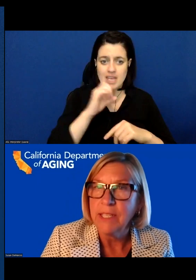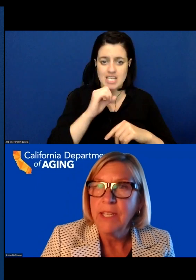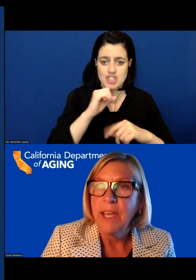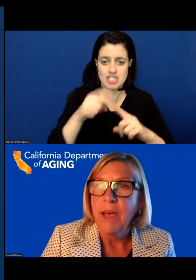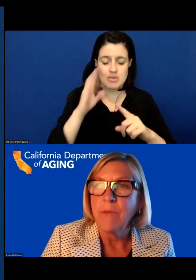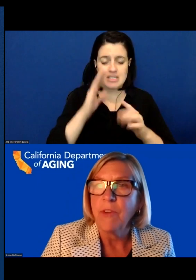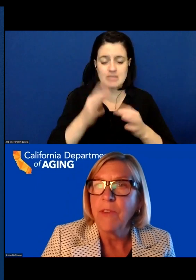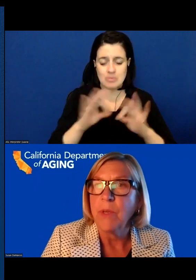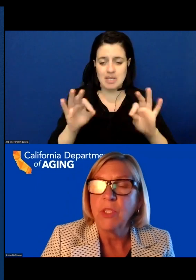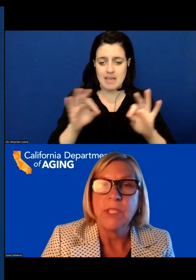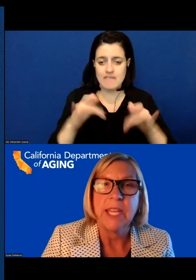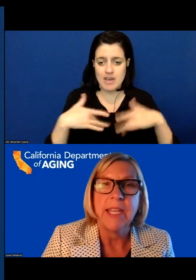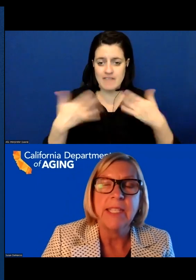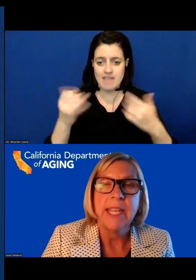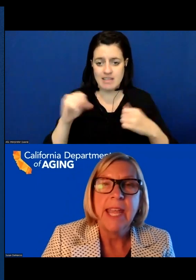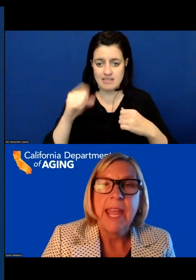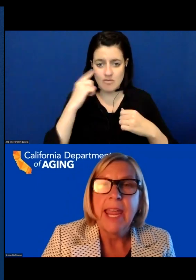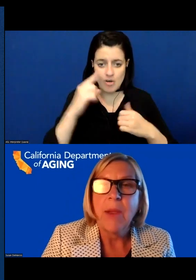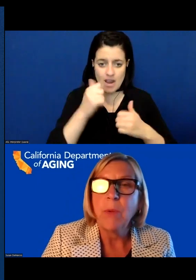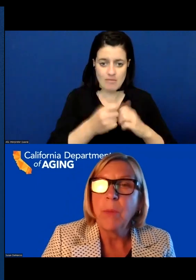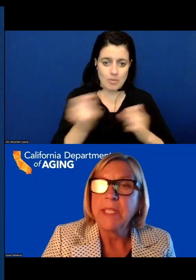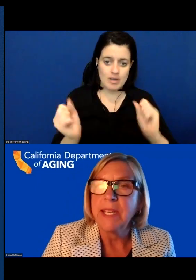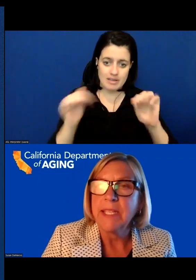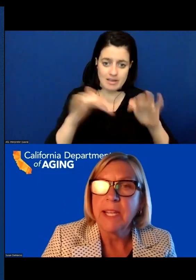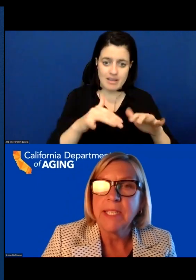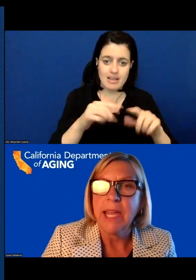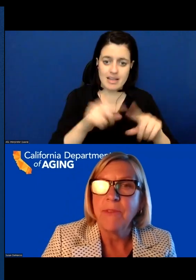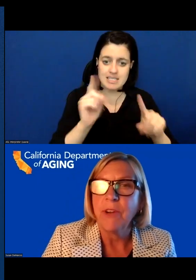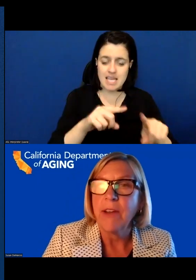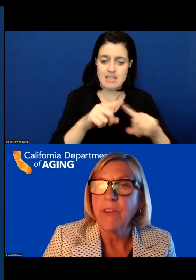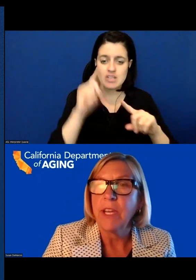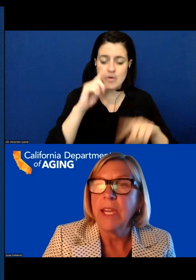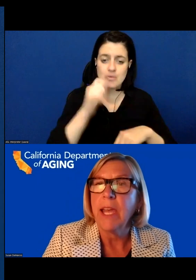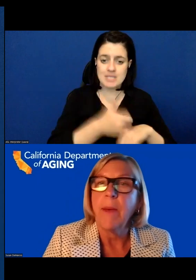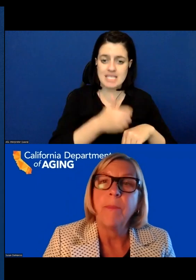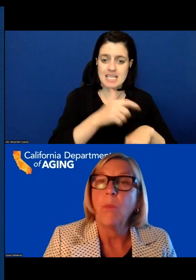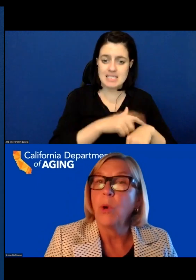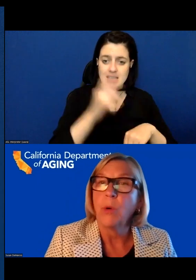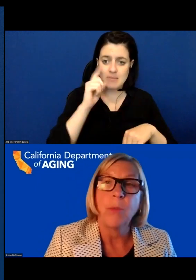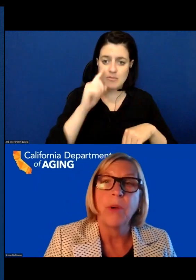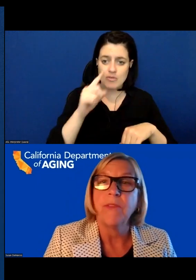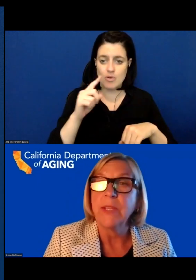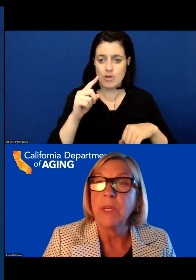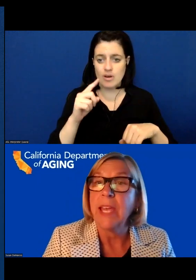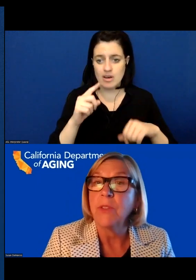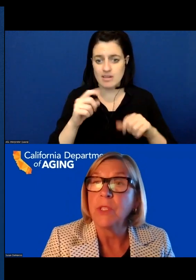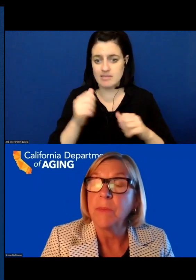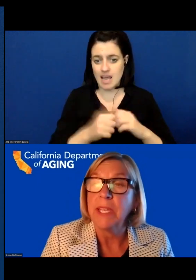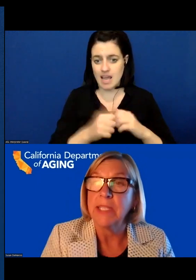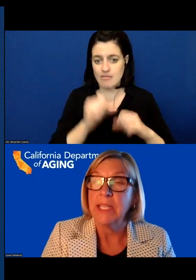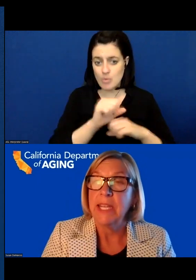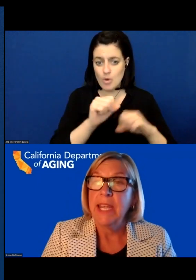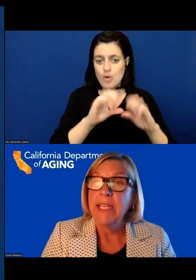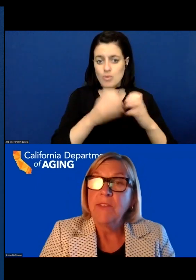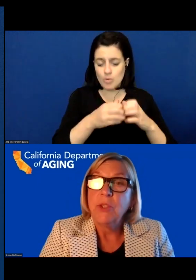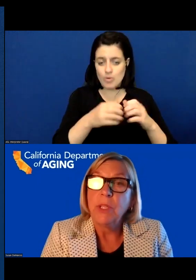event for everyone to attend. And we will be setting aside time for every work group or advisory council to